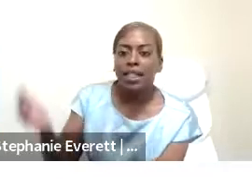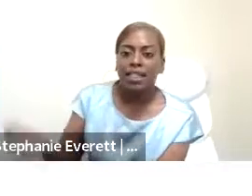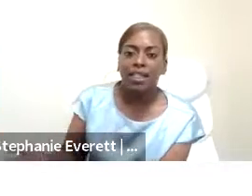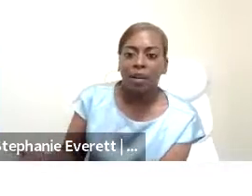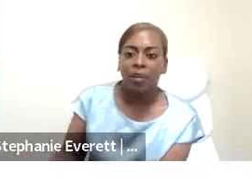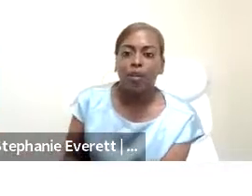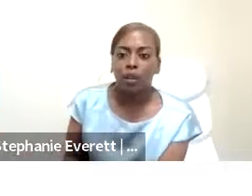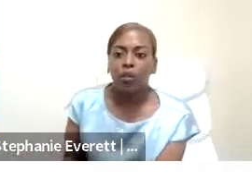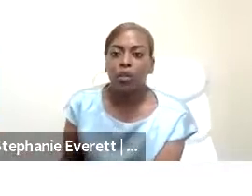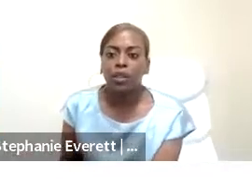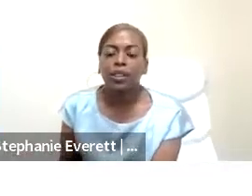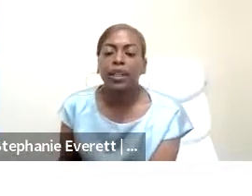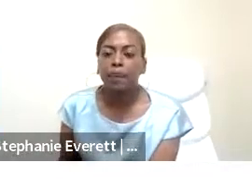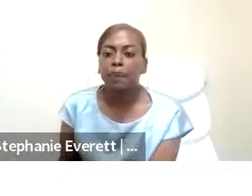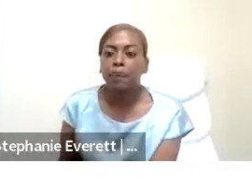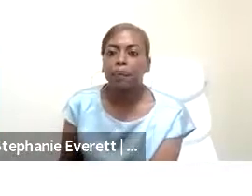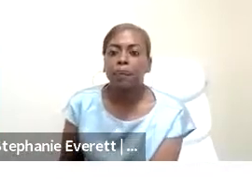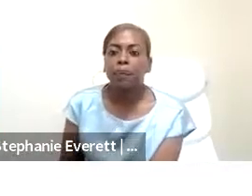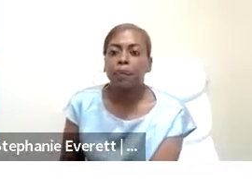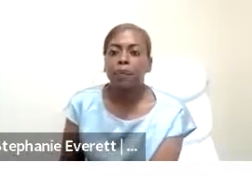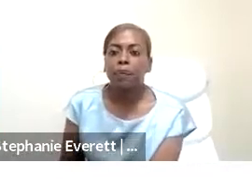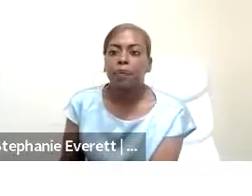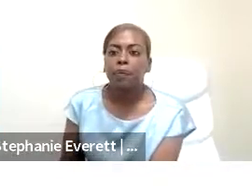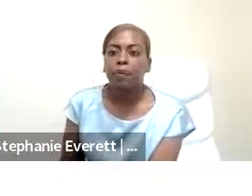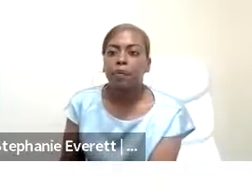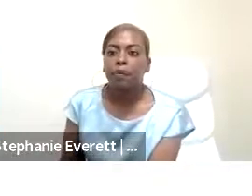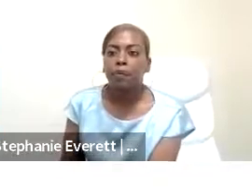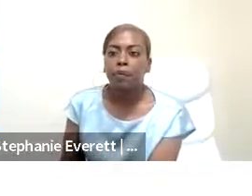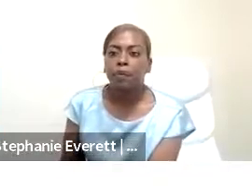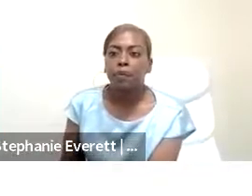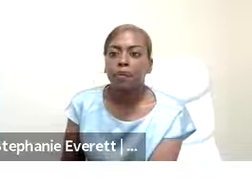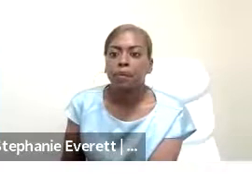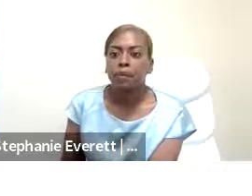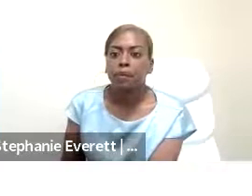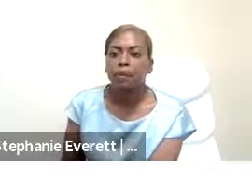is why it's not before the board today.